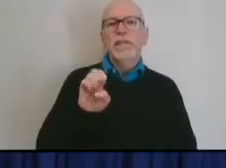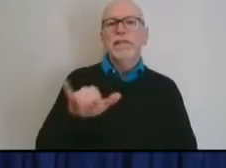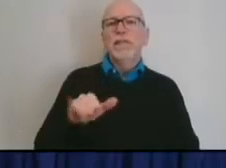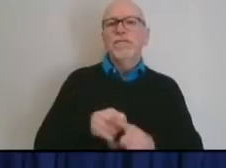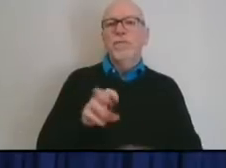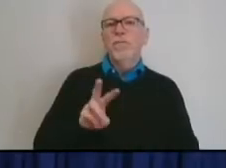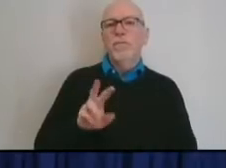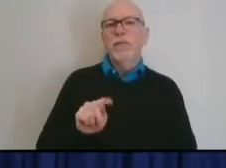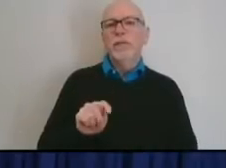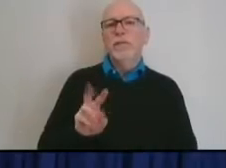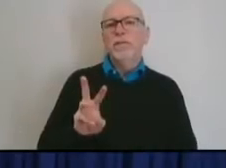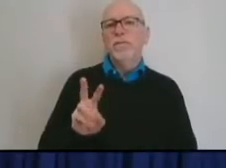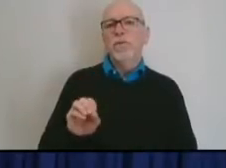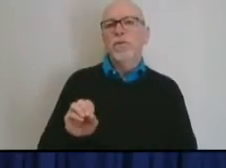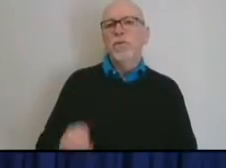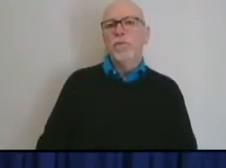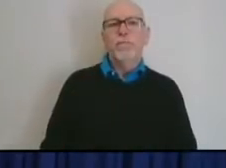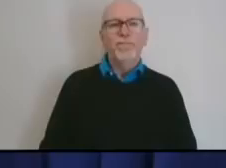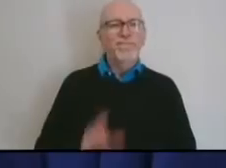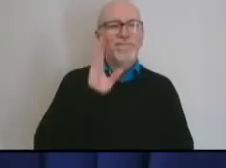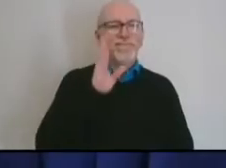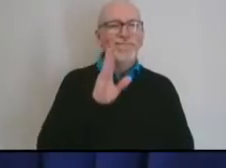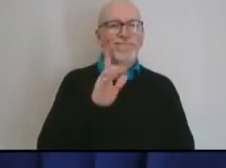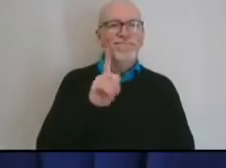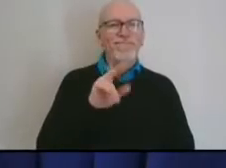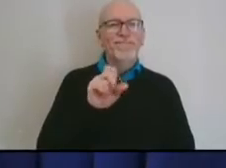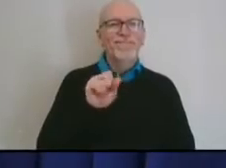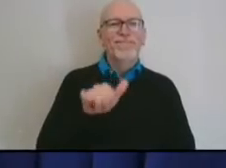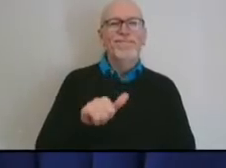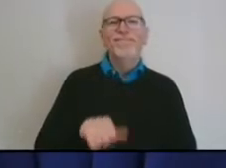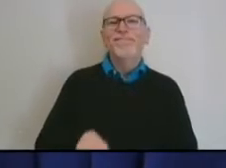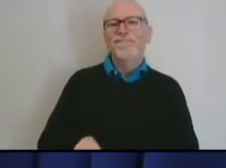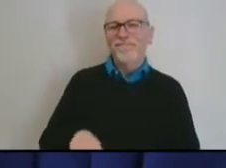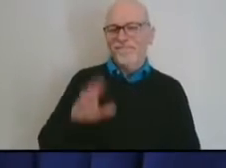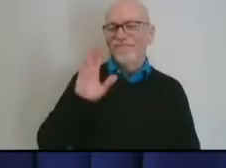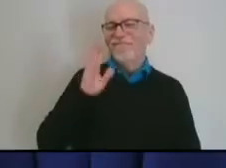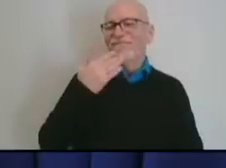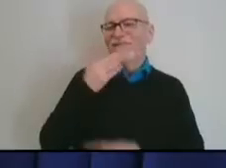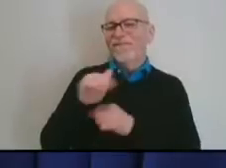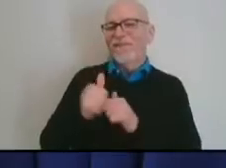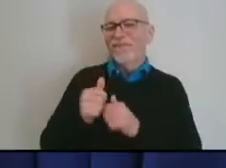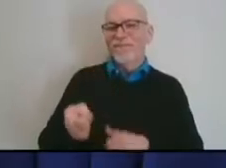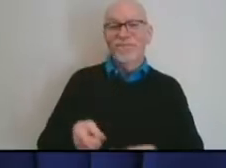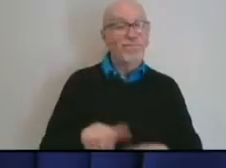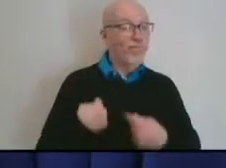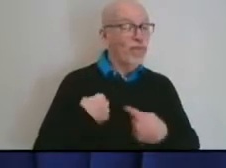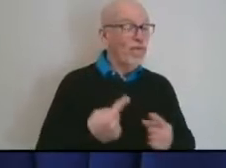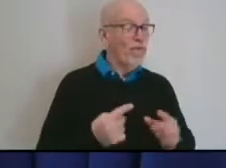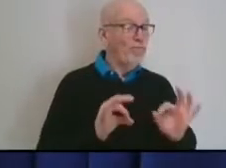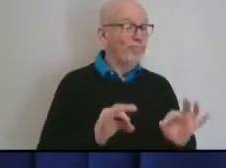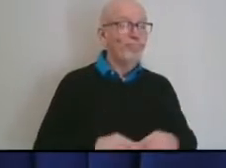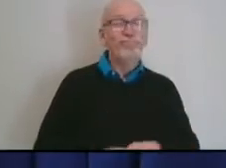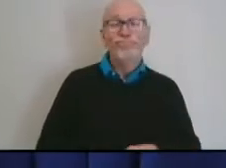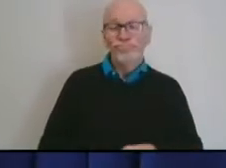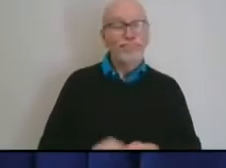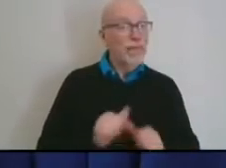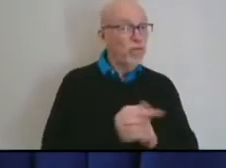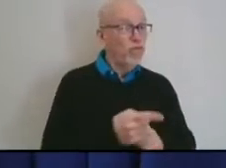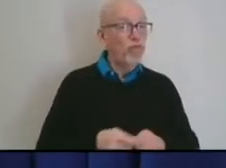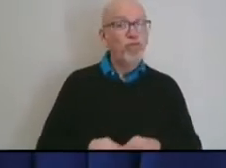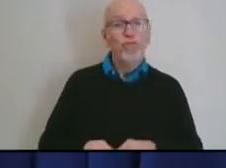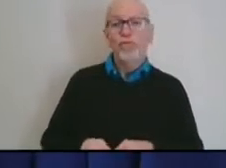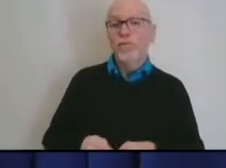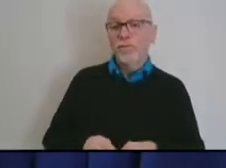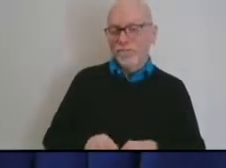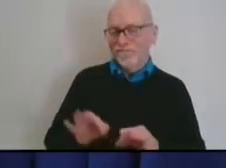WTWO. Afternoon, Lindsay. Good afternoon. How are you? So far, so good. How are you? That's really good